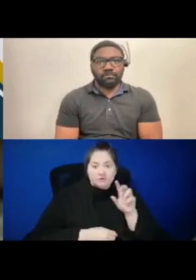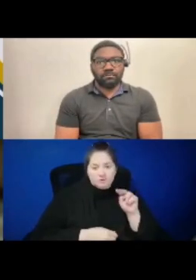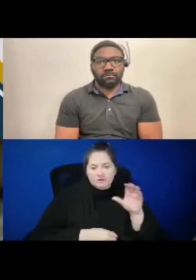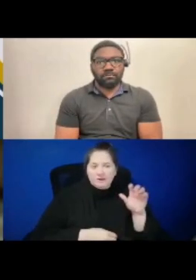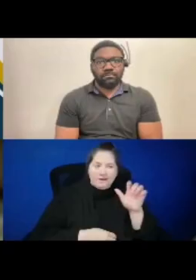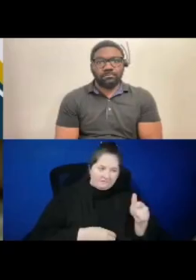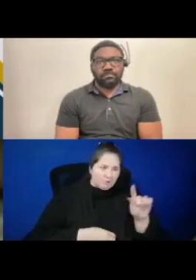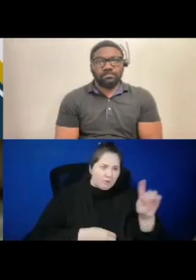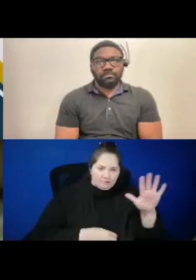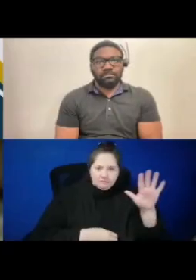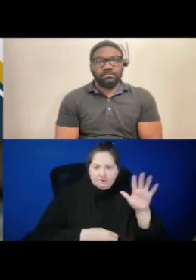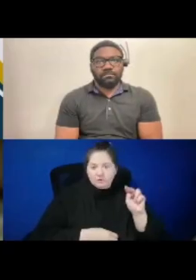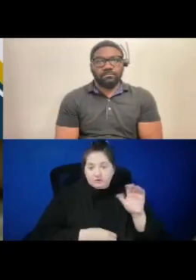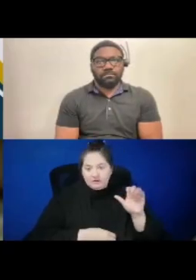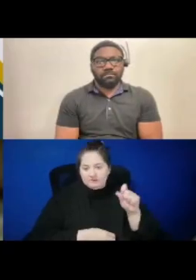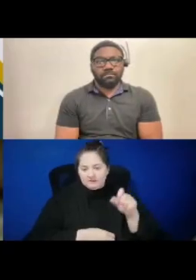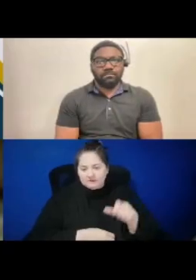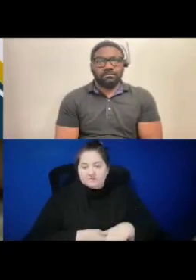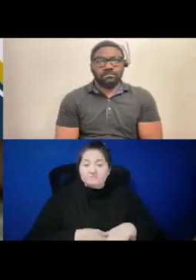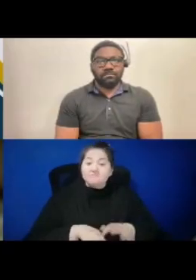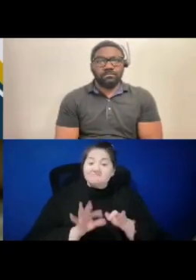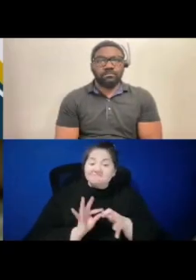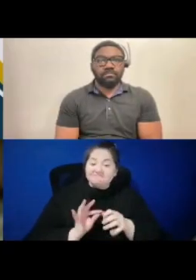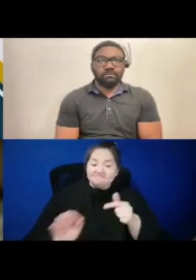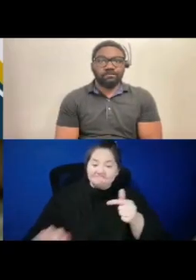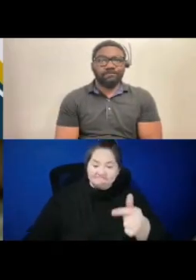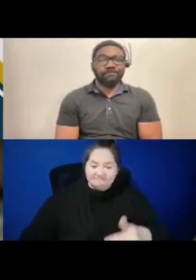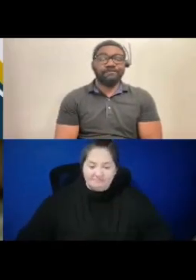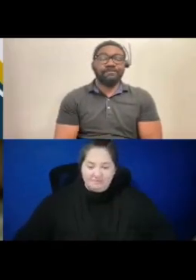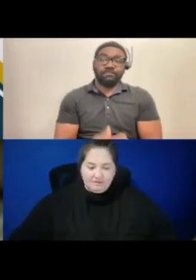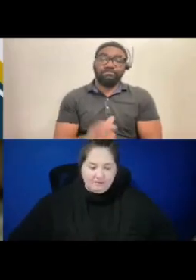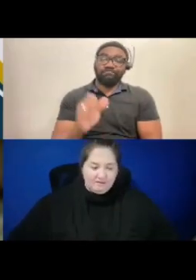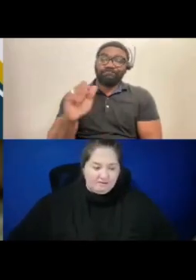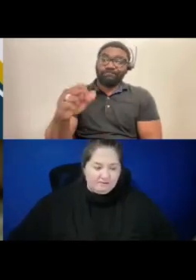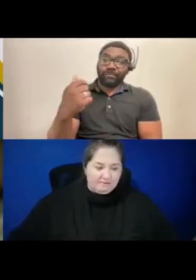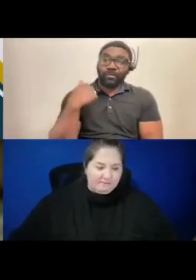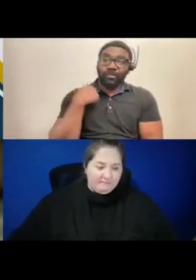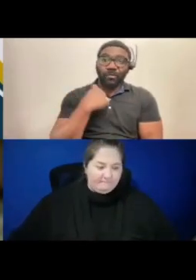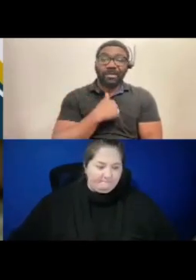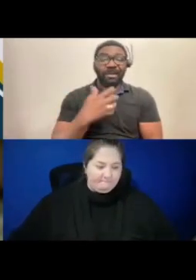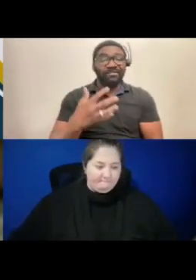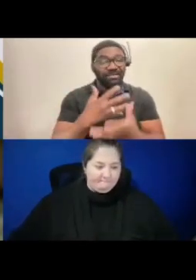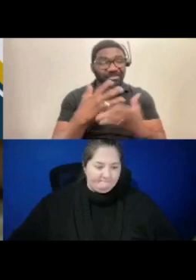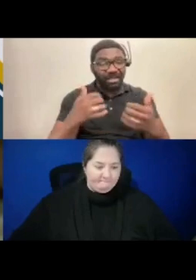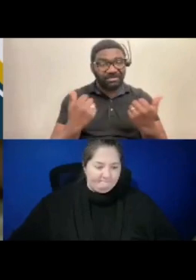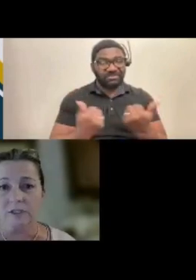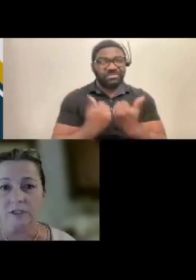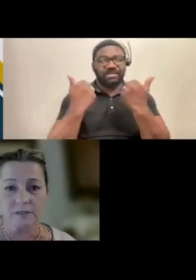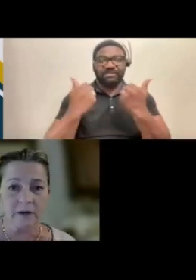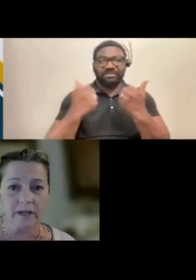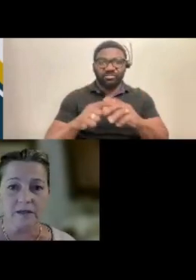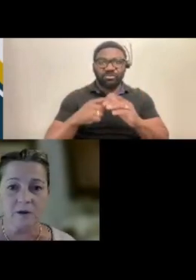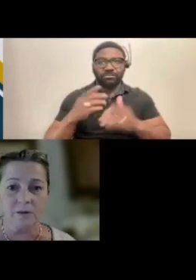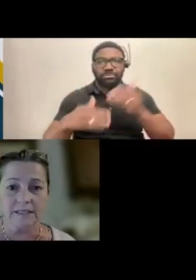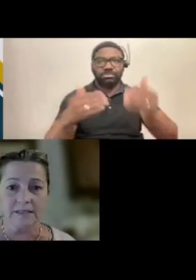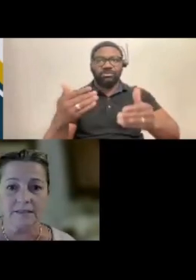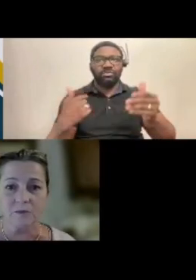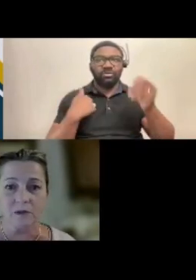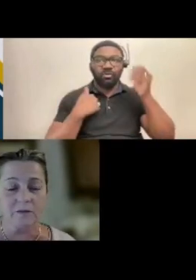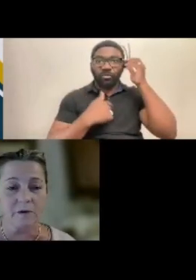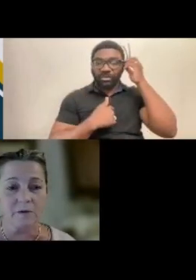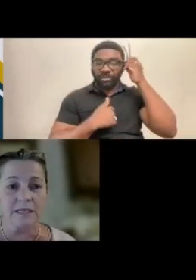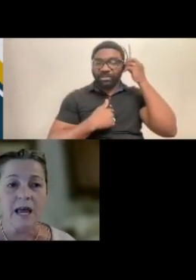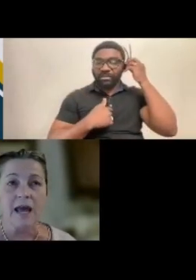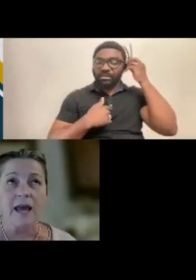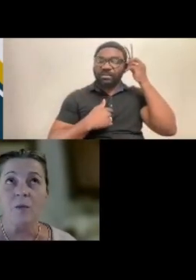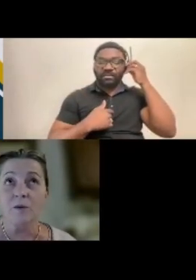well. So we did have a lot of challenges getting it off the ground, though. One of the biggest things was that we speak different languages, right?